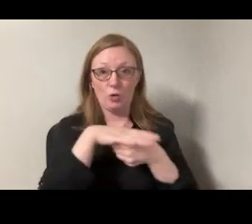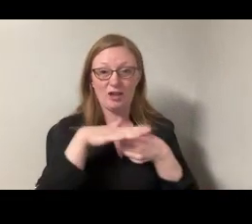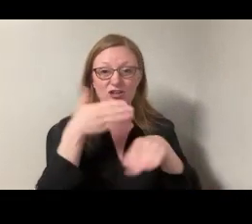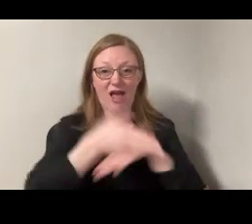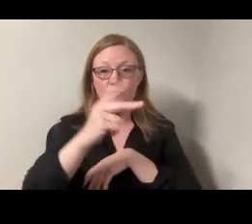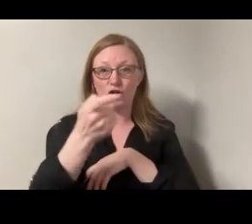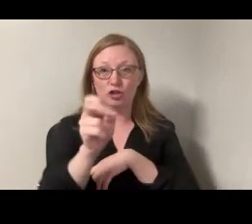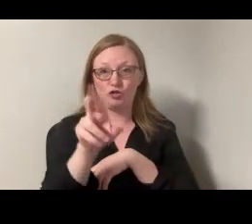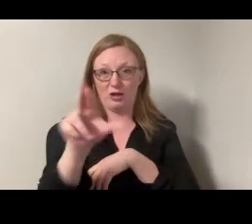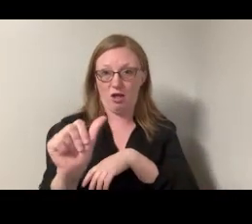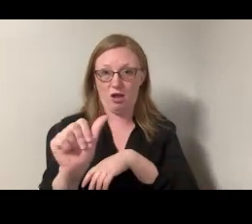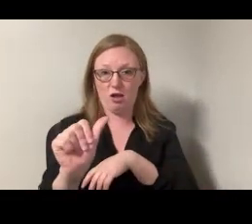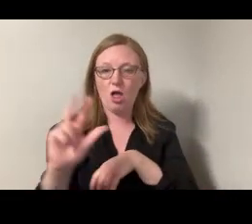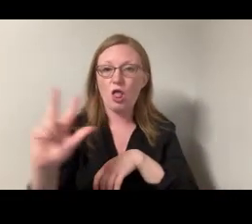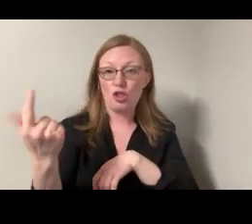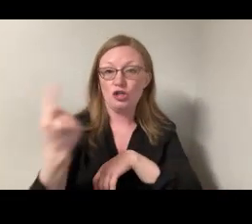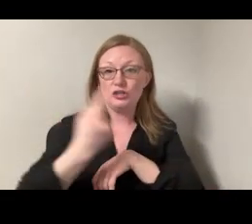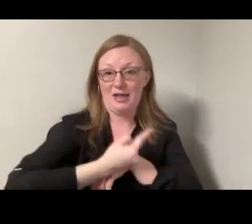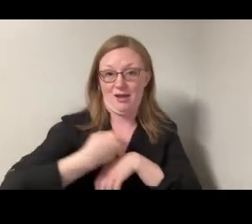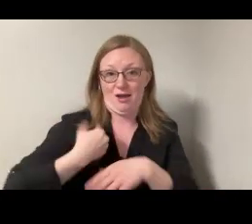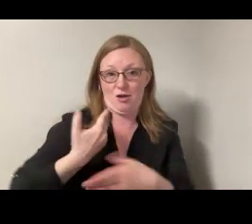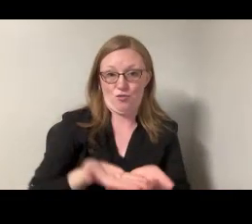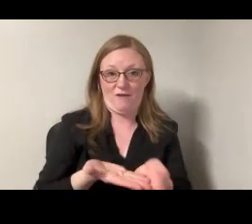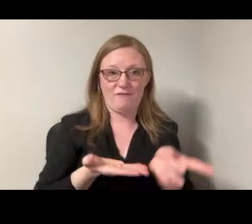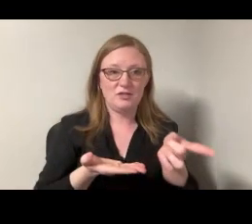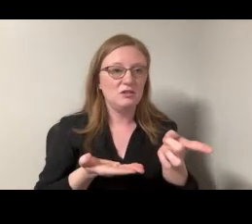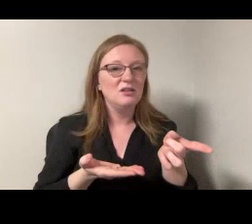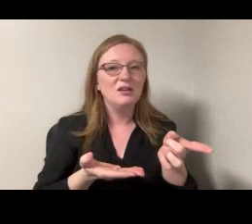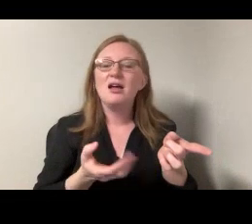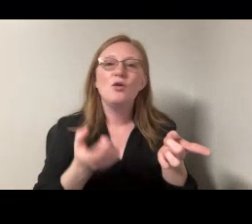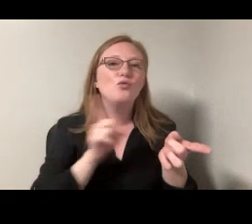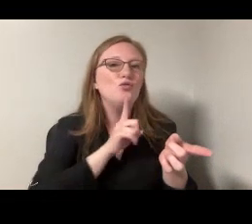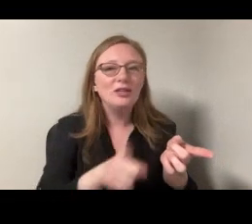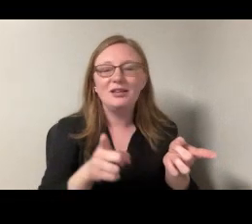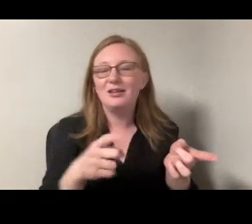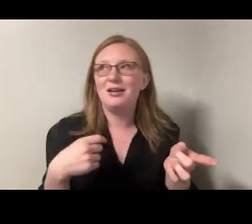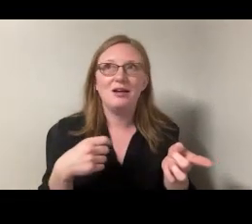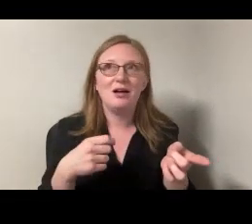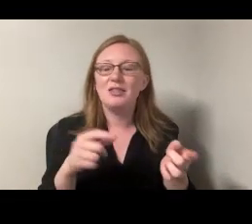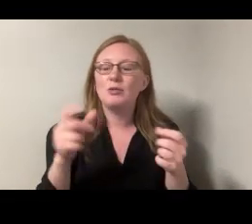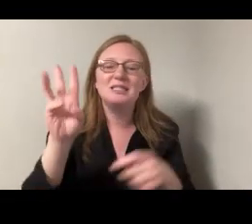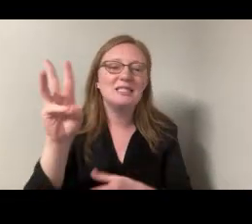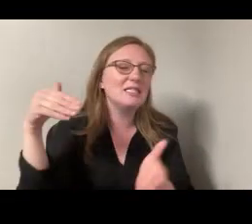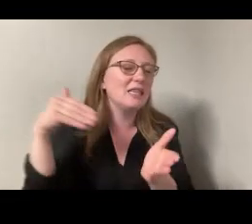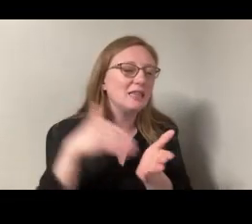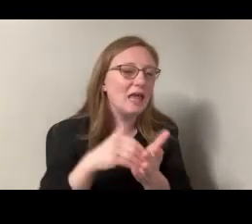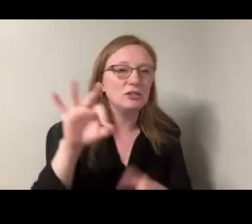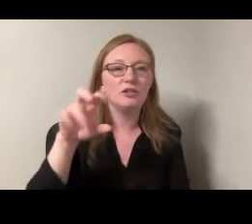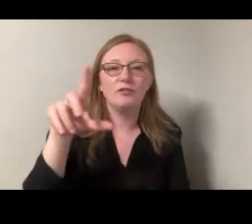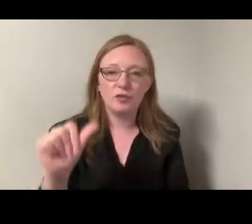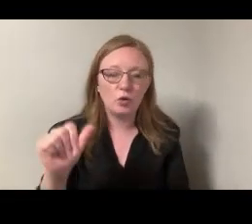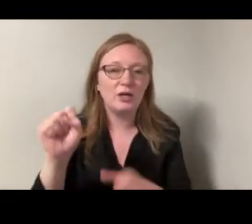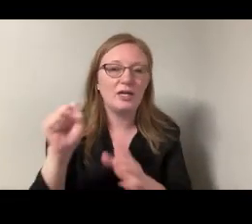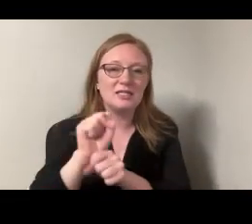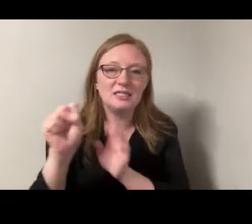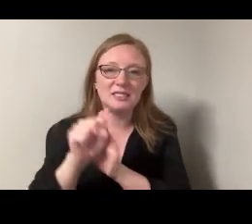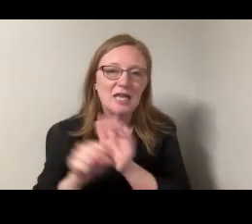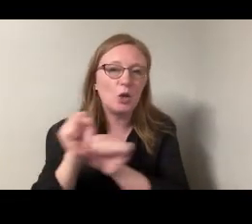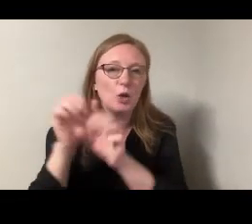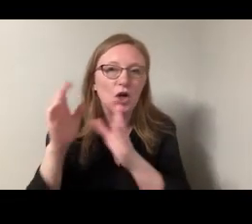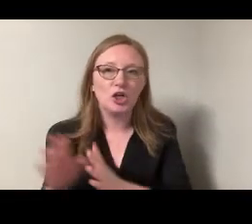the 3rd day I got there. It was an untold story. There were 6,000 Floridian state and local workers that were deployed